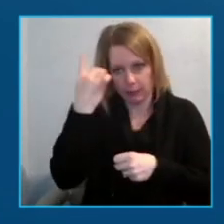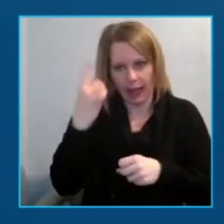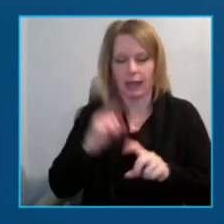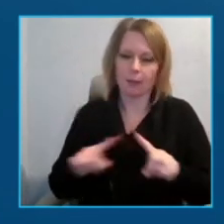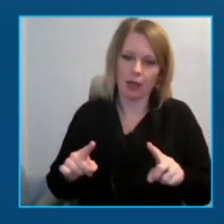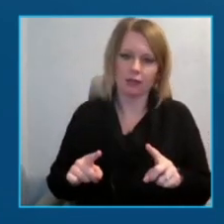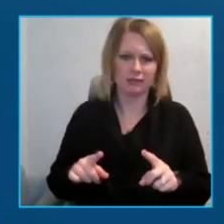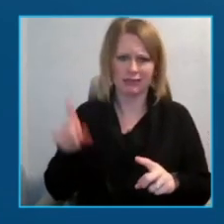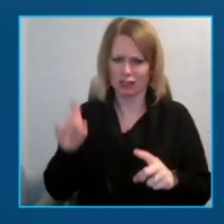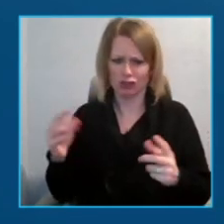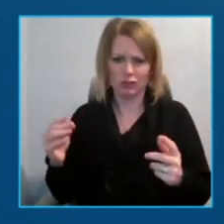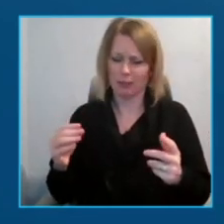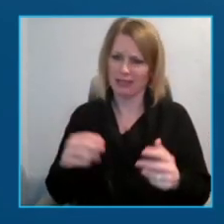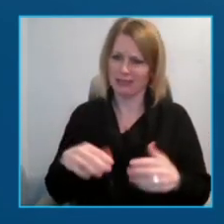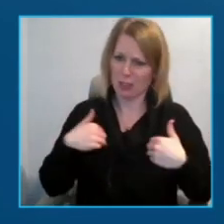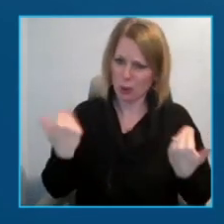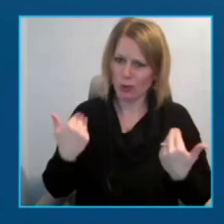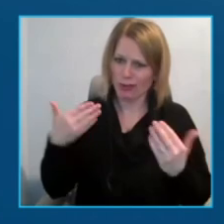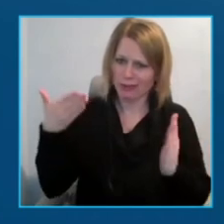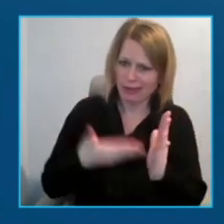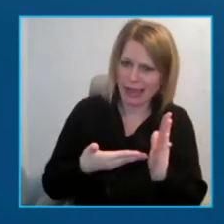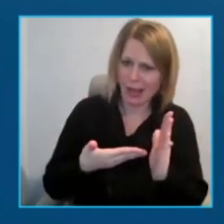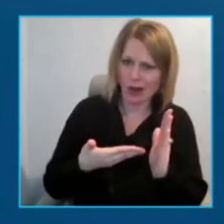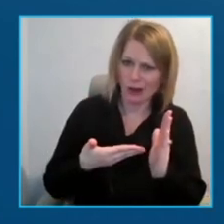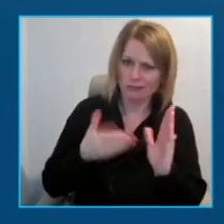get-go. And when you look at the